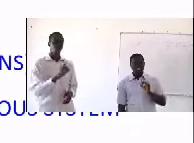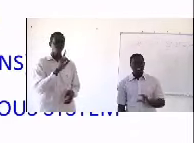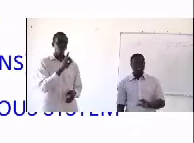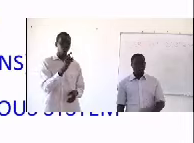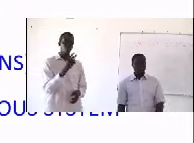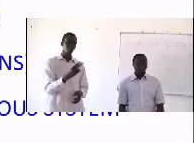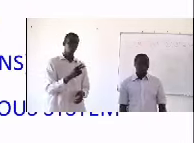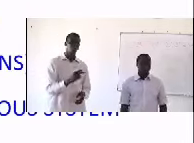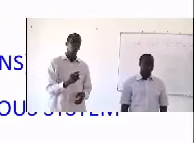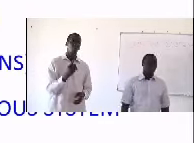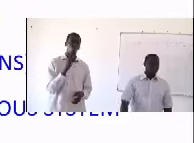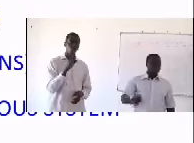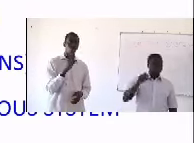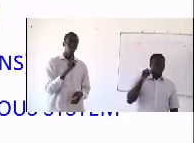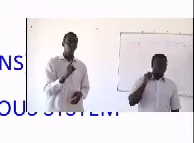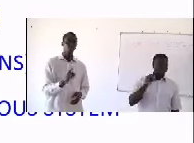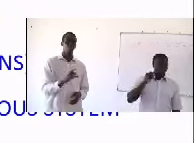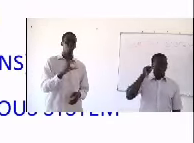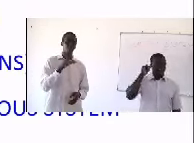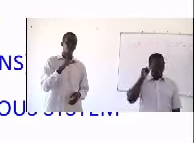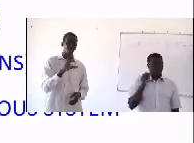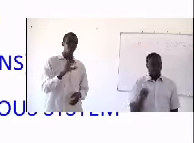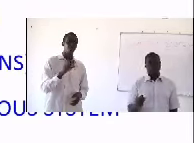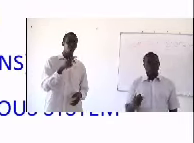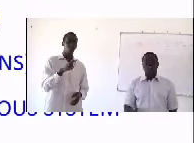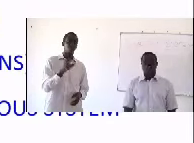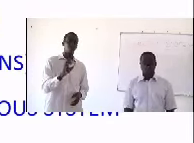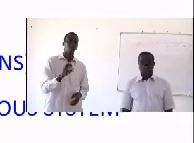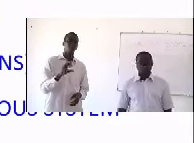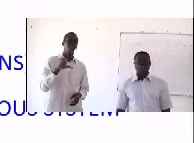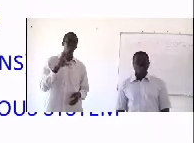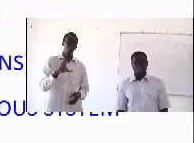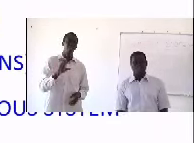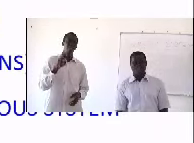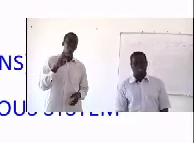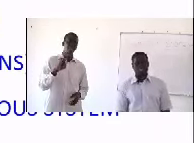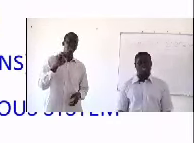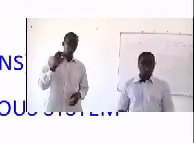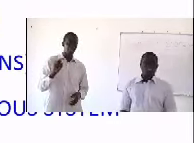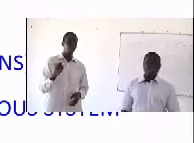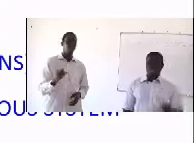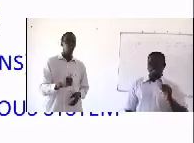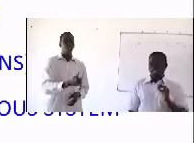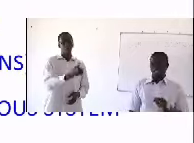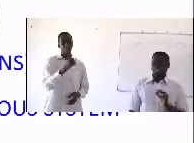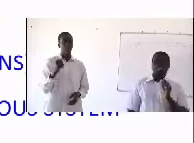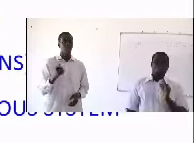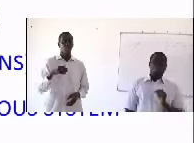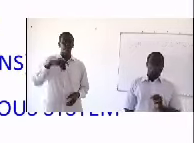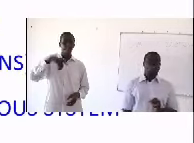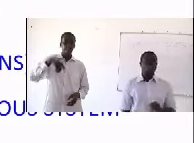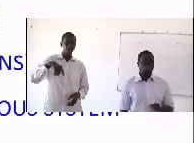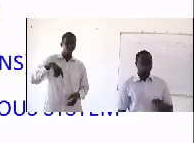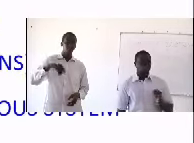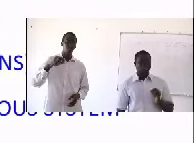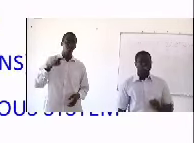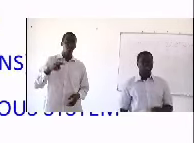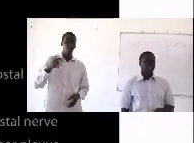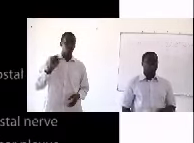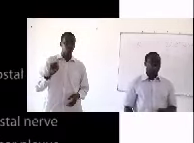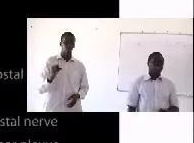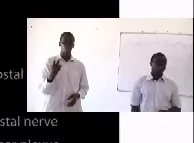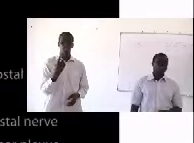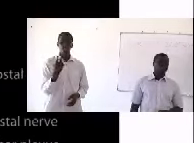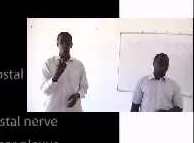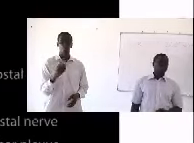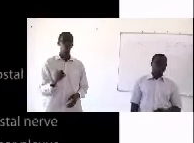the central nervous system and the peripheral nervous system, that is PNS and CNS. The central